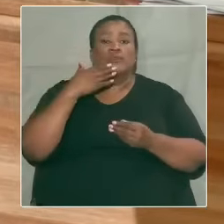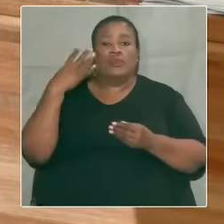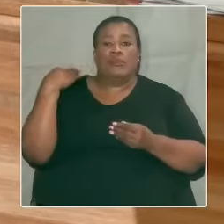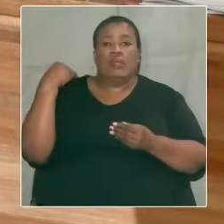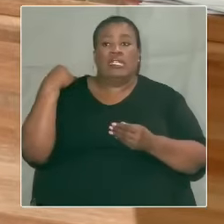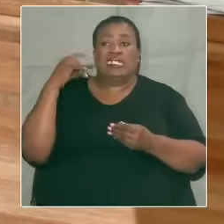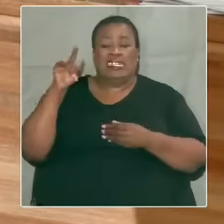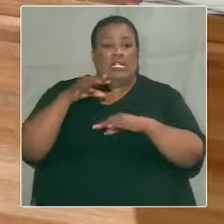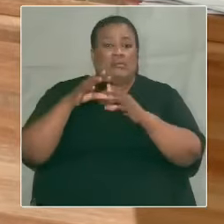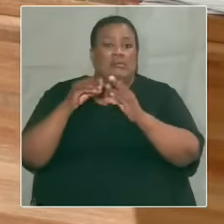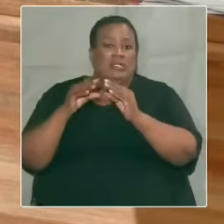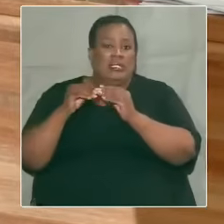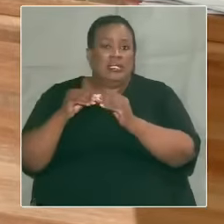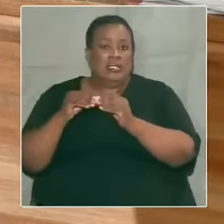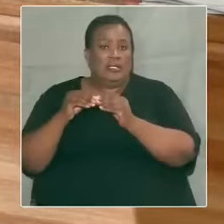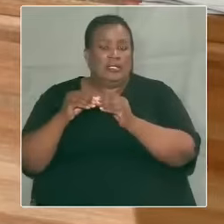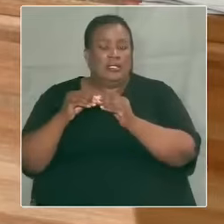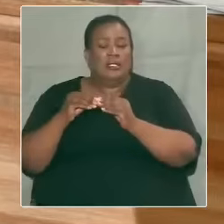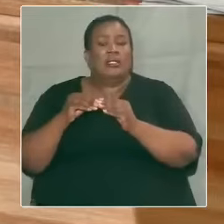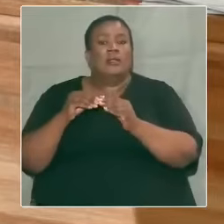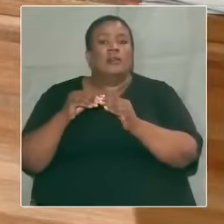meeting. And those